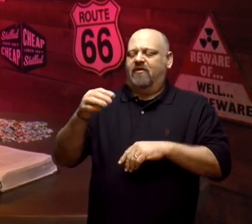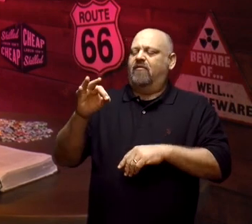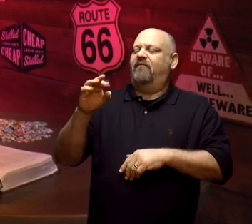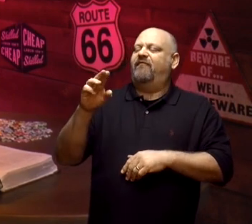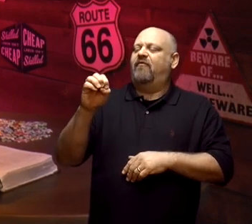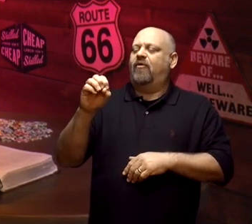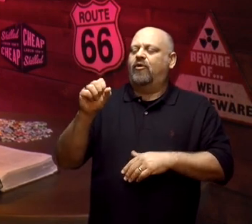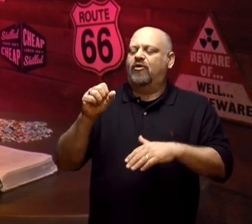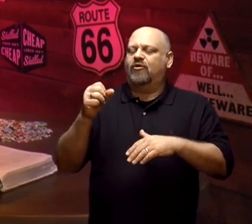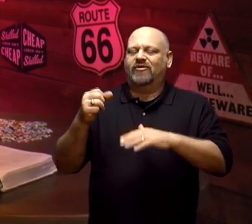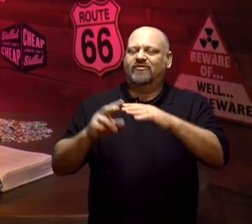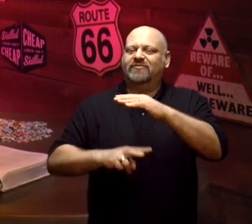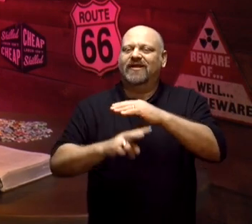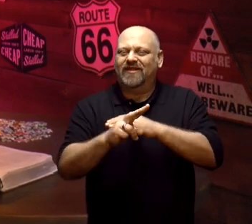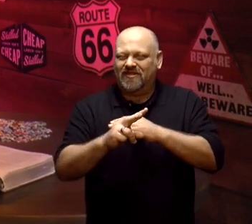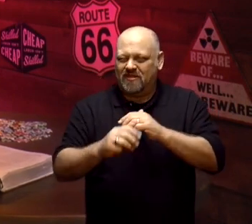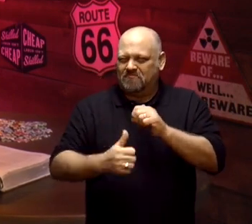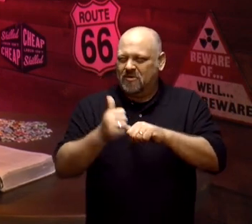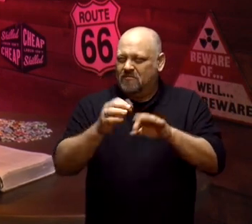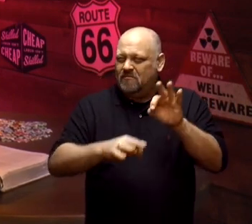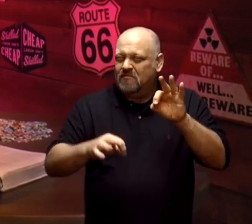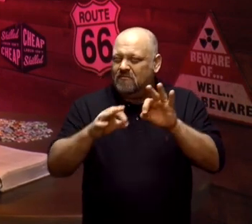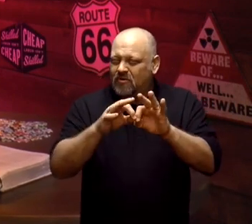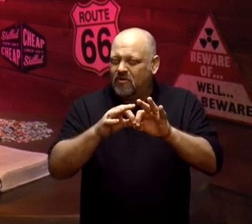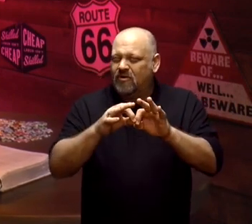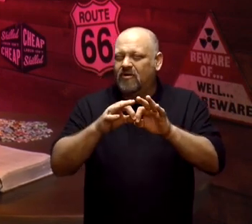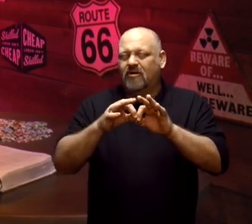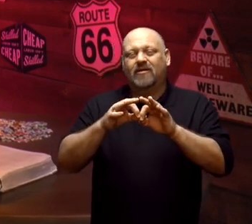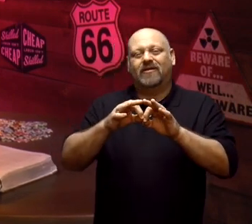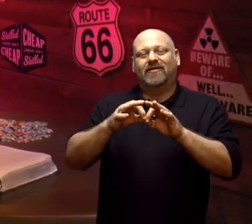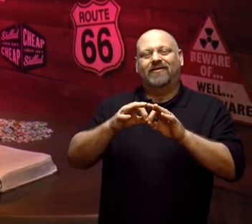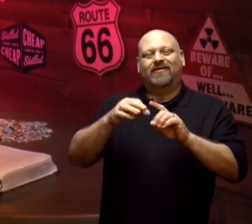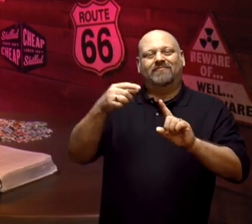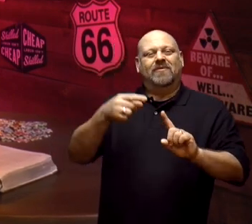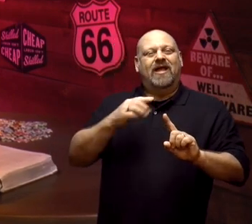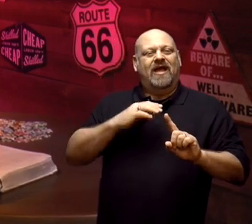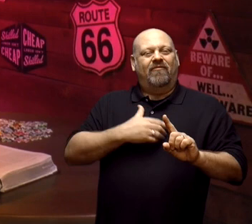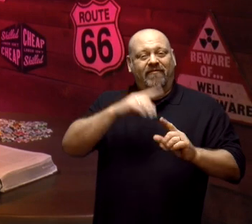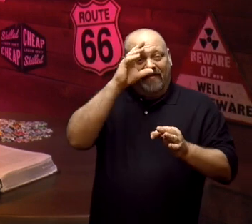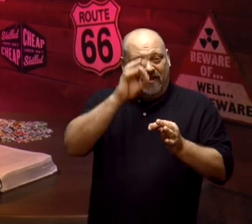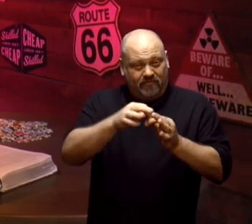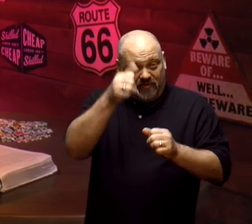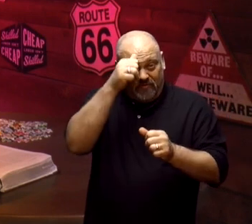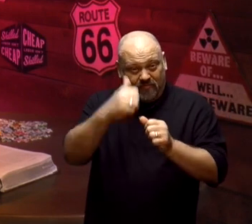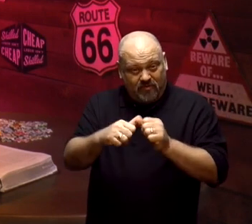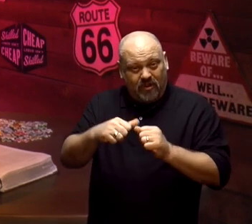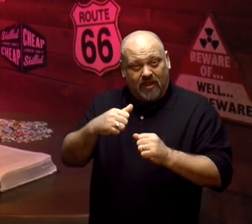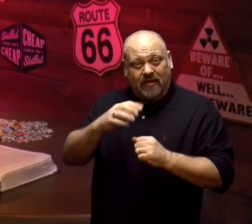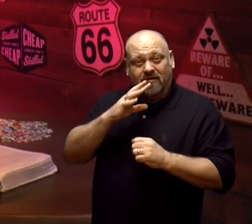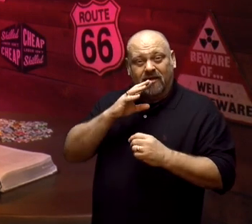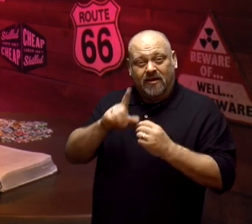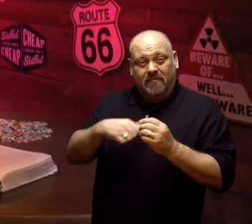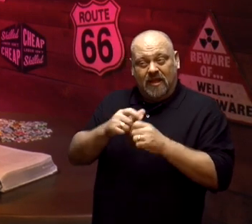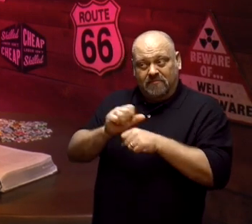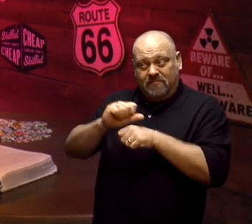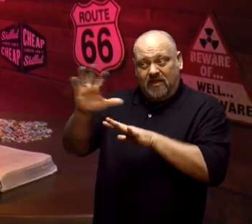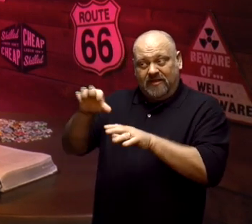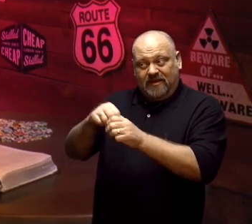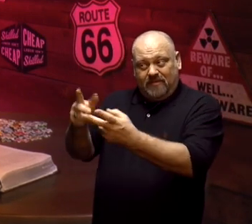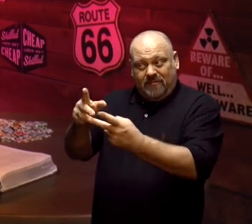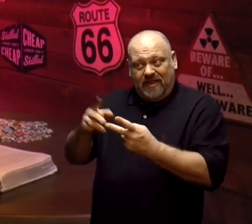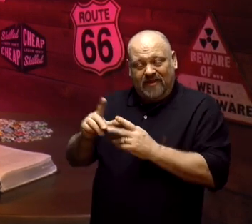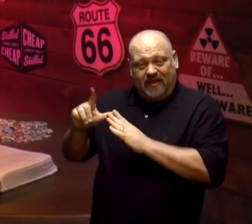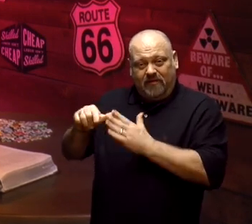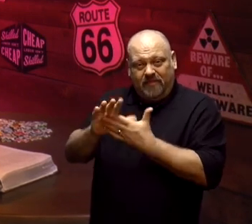Remember I said the mountain was in a place that would later be known as Jerusalem? Let's get back to that now.